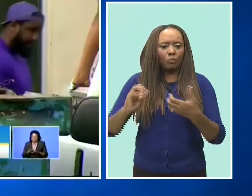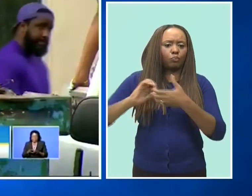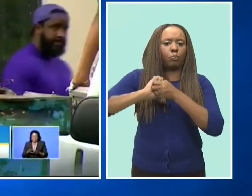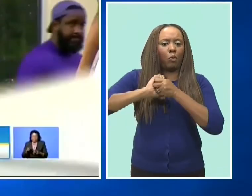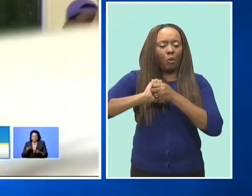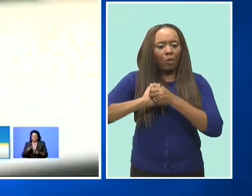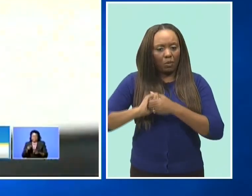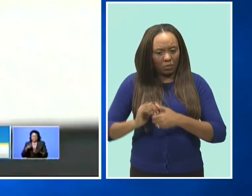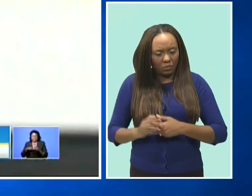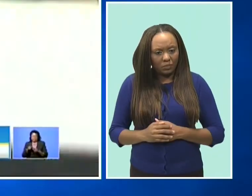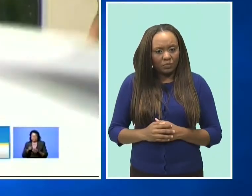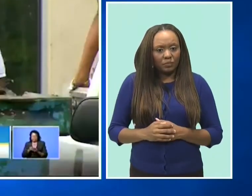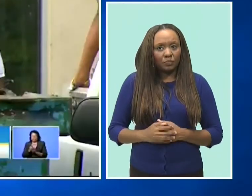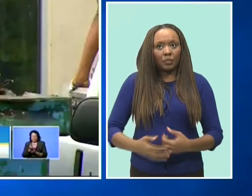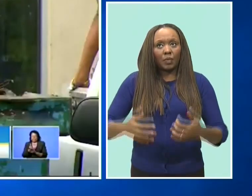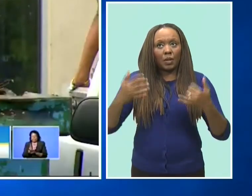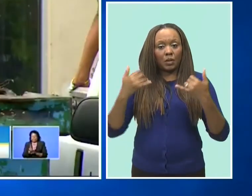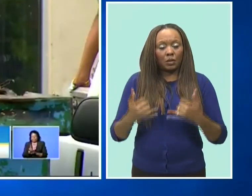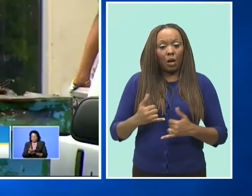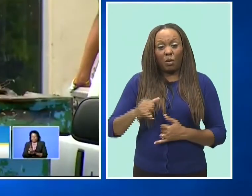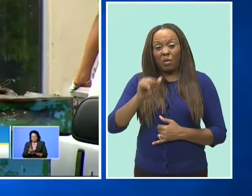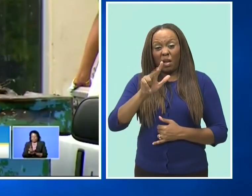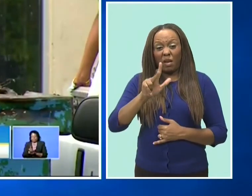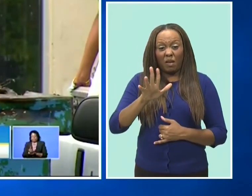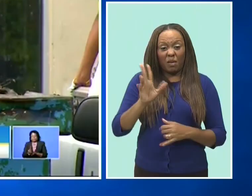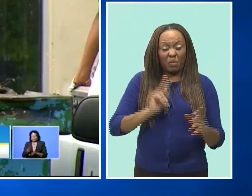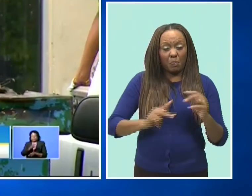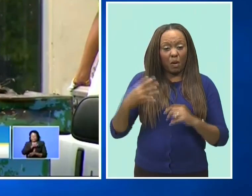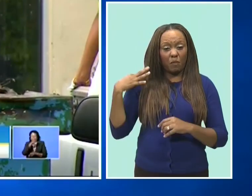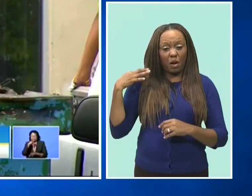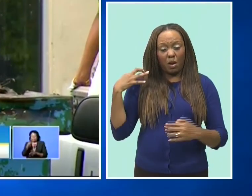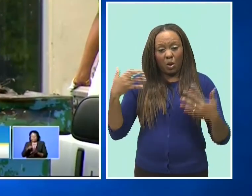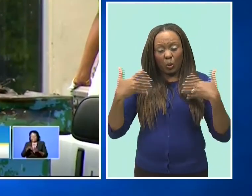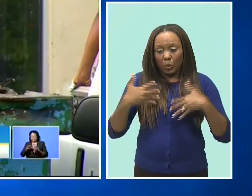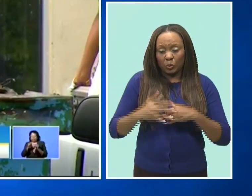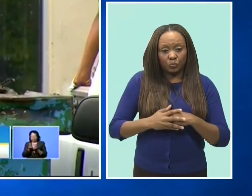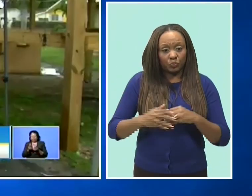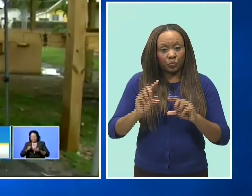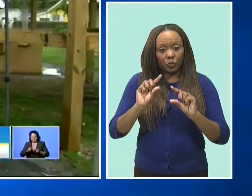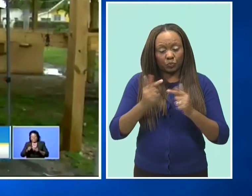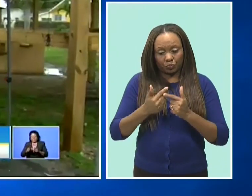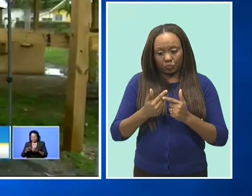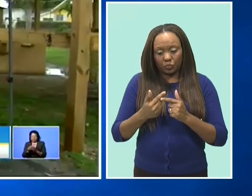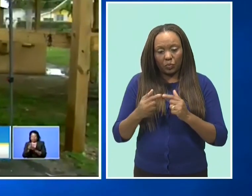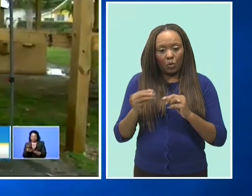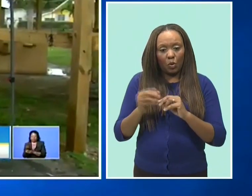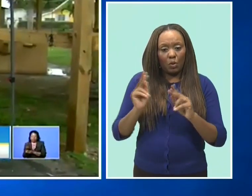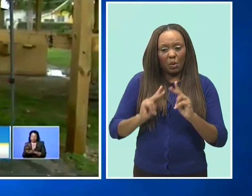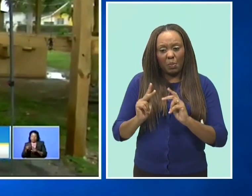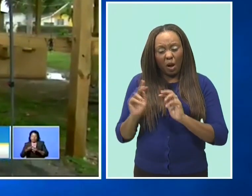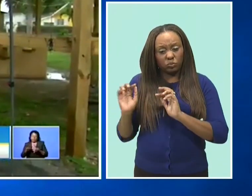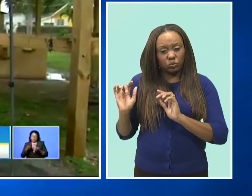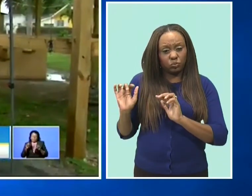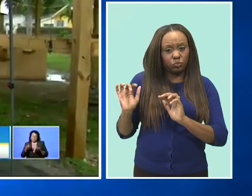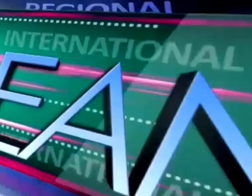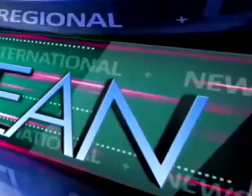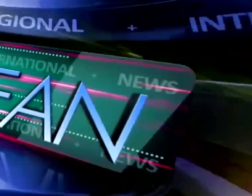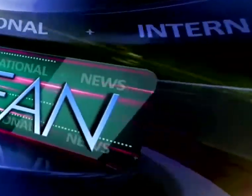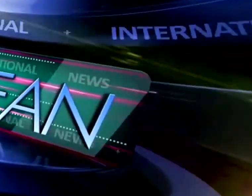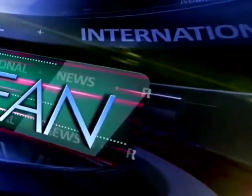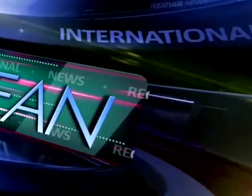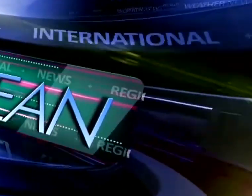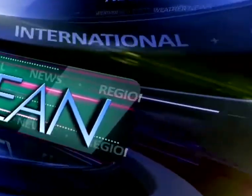the initiative. Now at 35 strong, Strawn says the group continues to grow with more of a presence in the area.